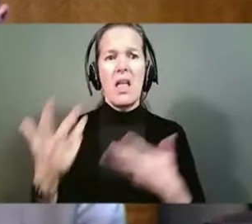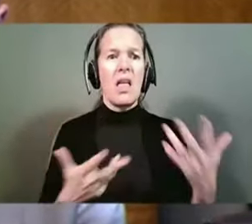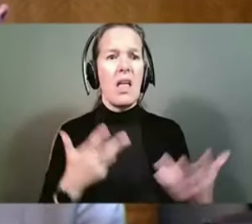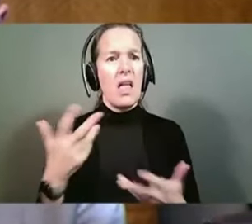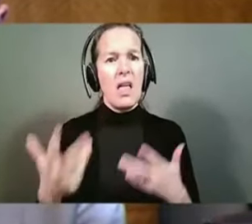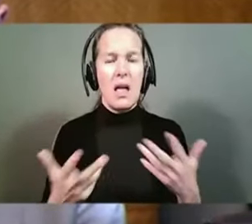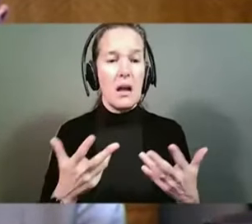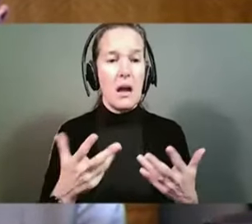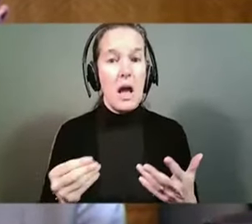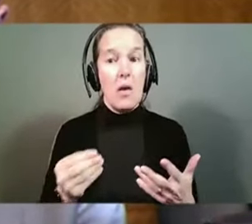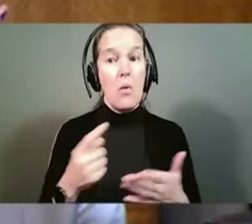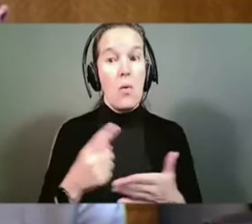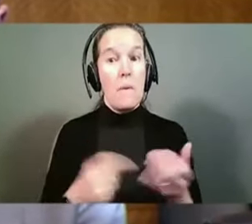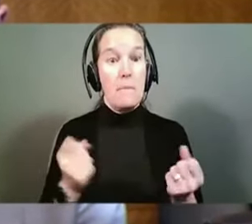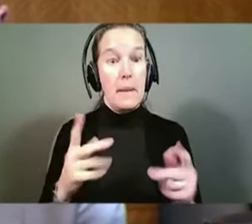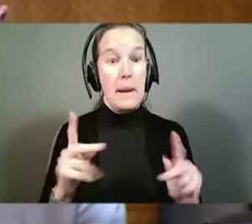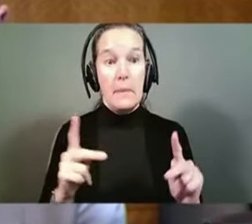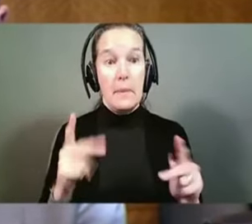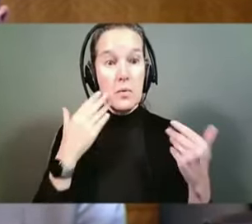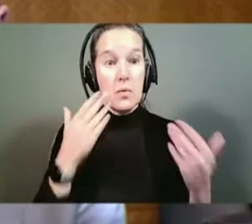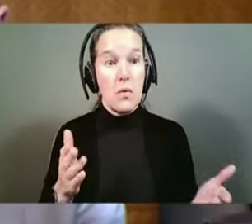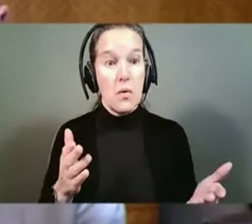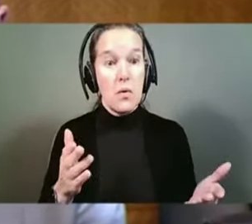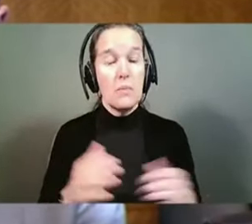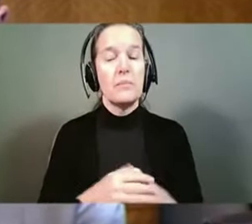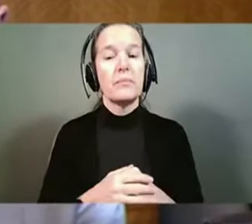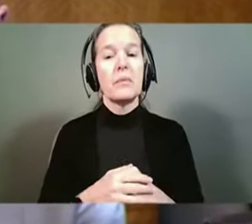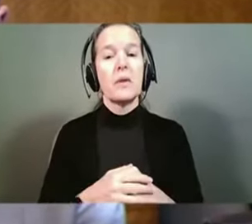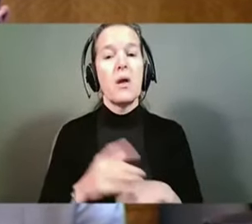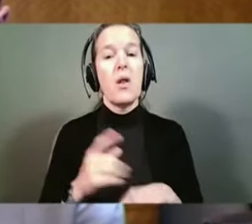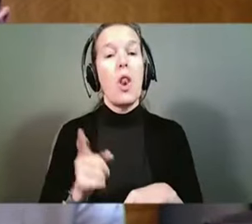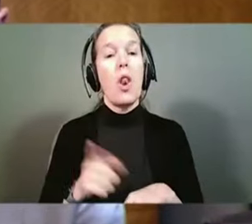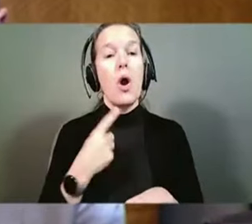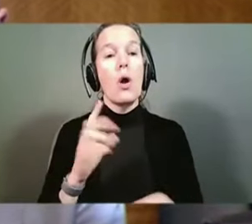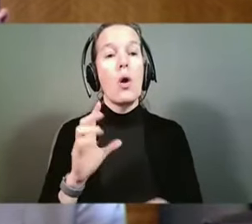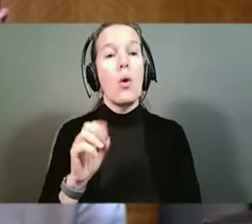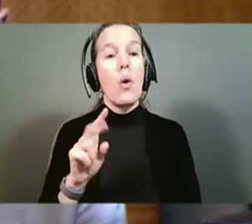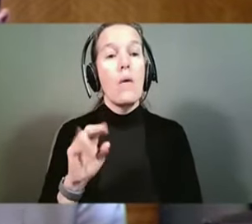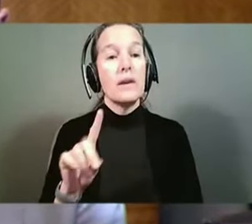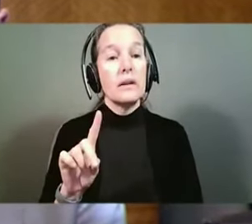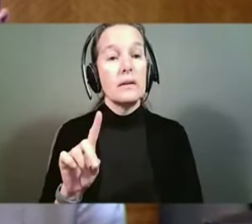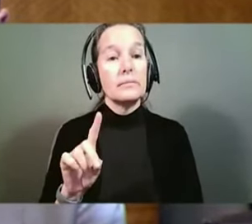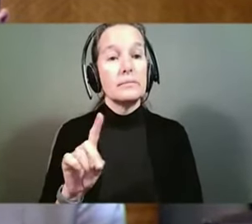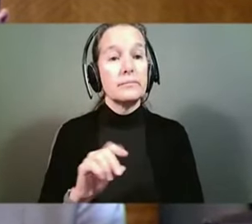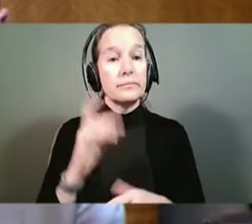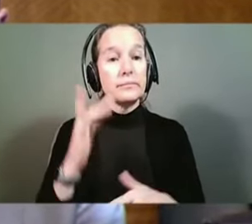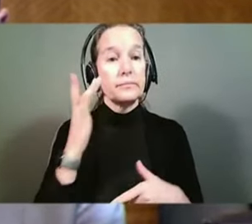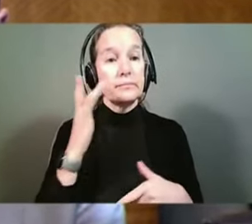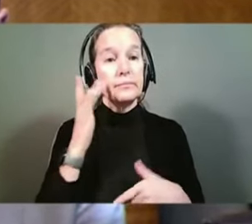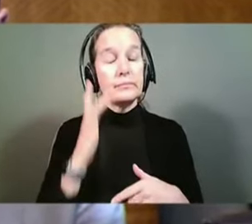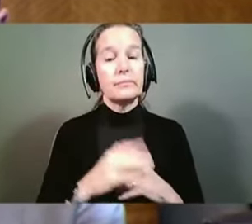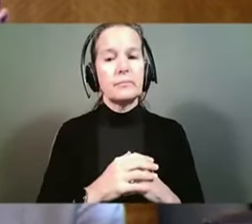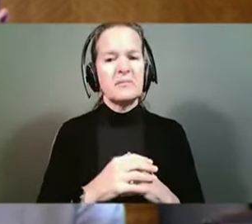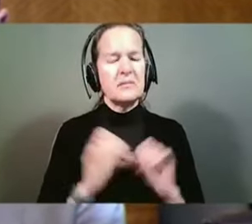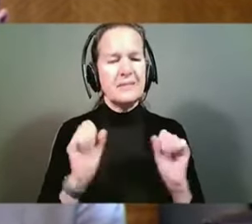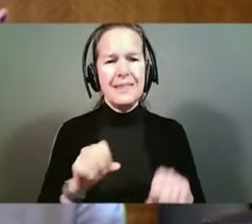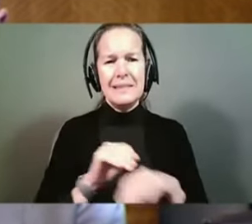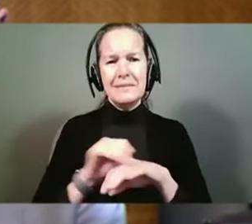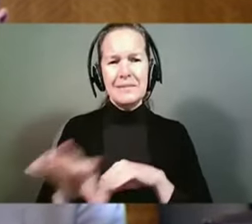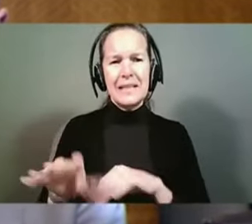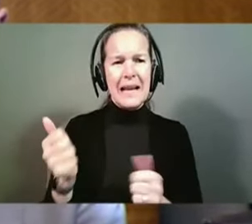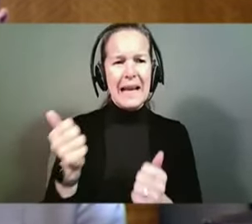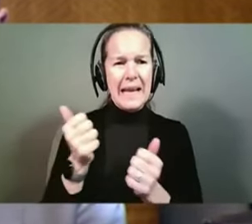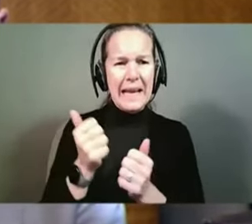do not know. Long COVID, and we're going to hear more about this morning, can affect anybody who has had